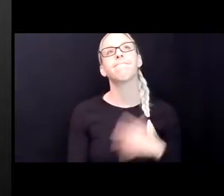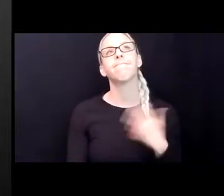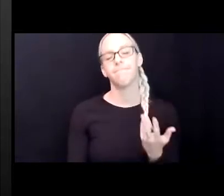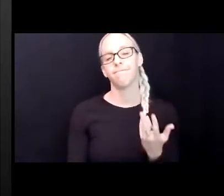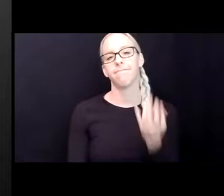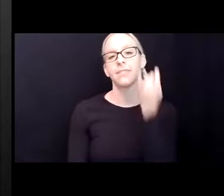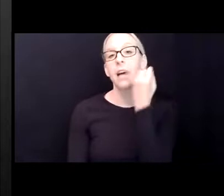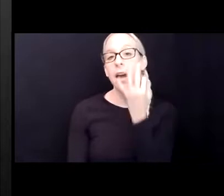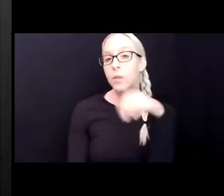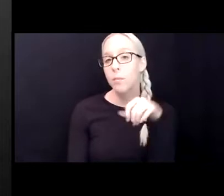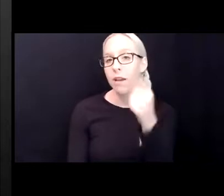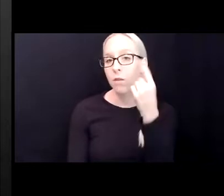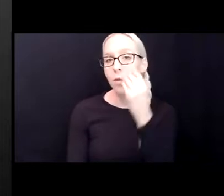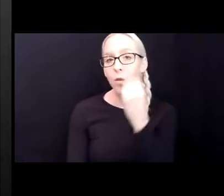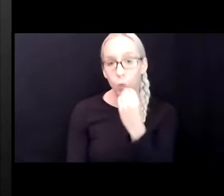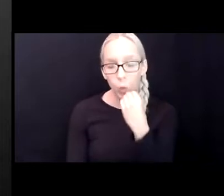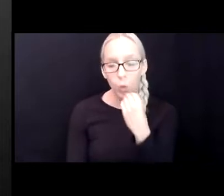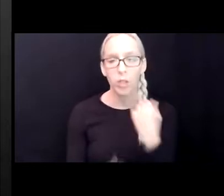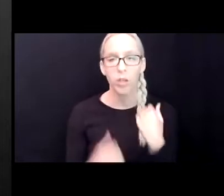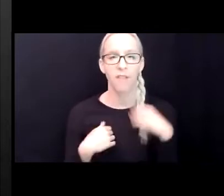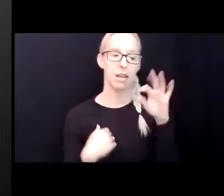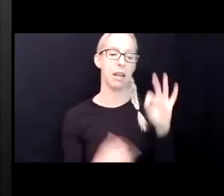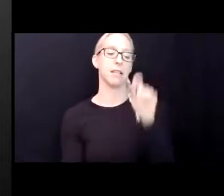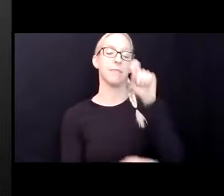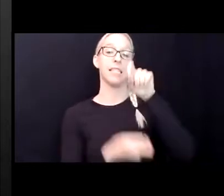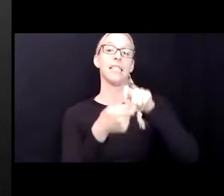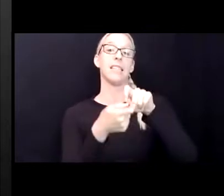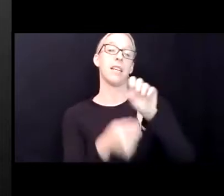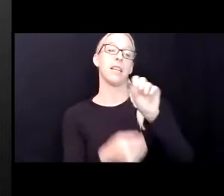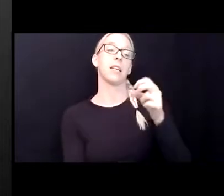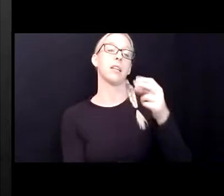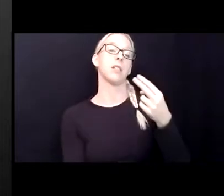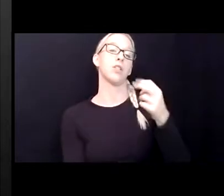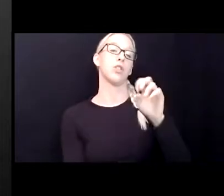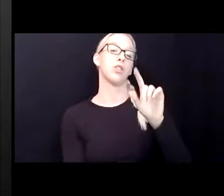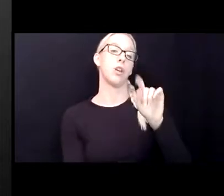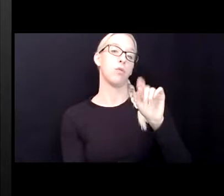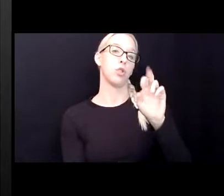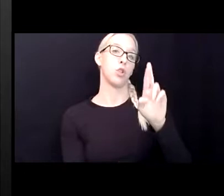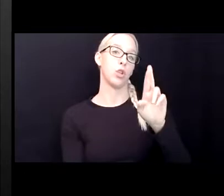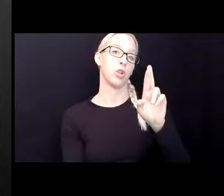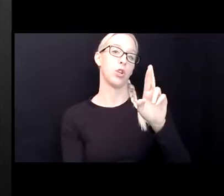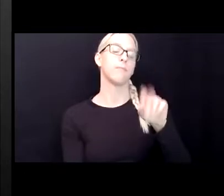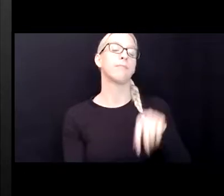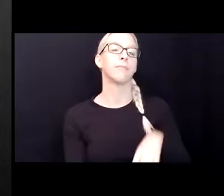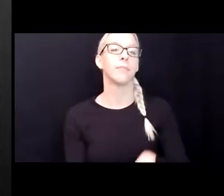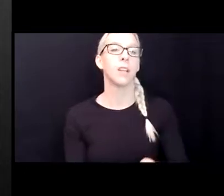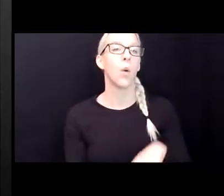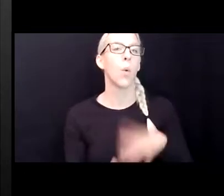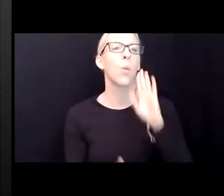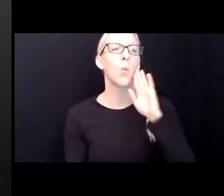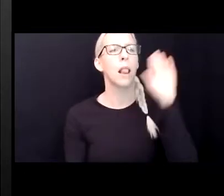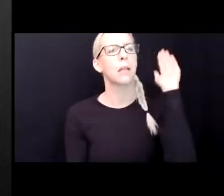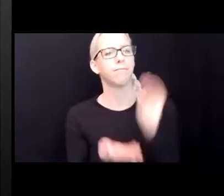then there are 9 specific shelter expenses out of any of the special needs trusts, it will reduce their SSI